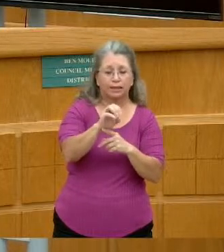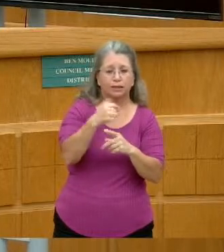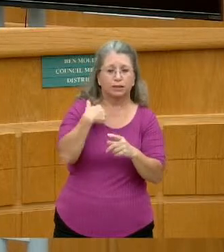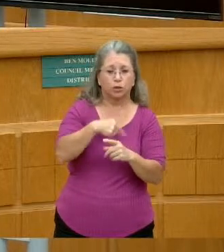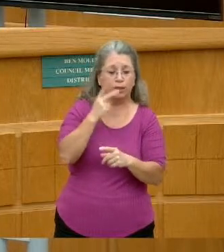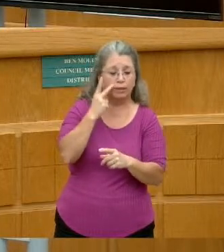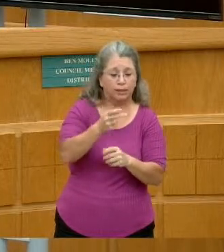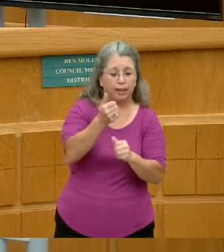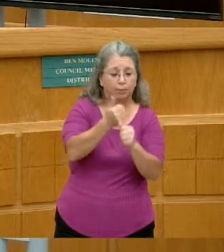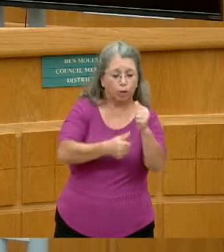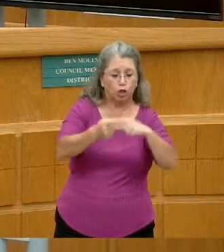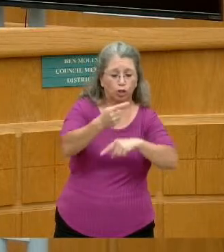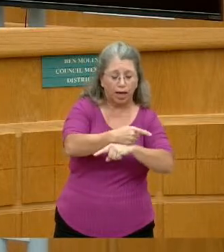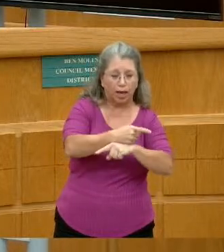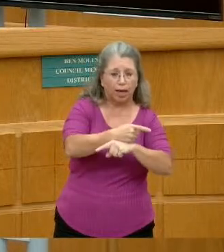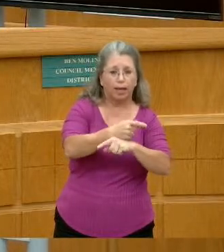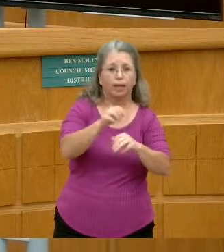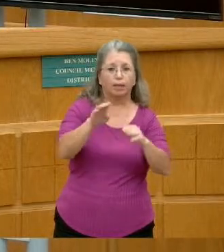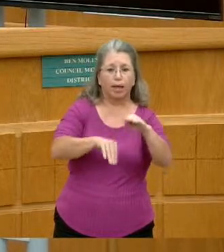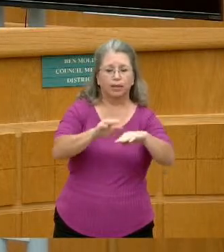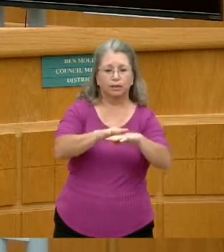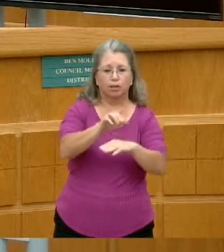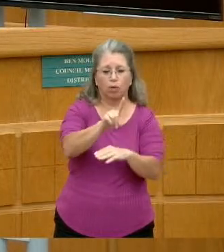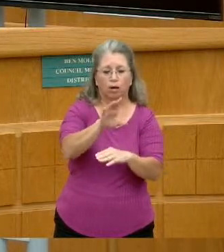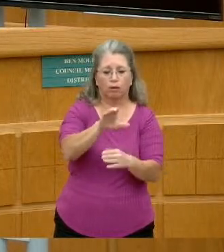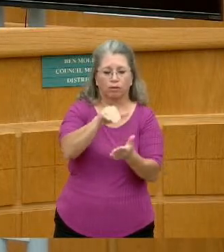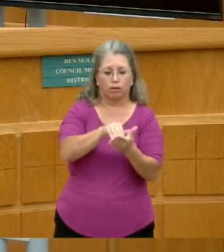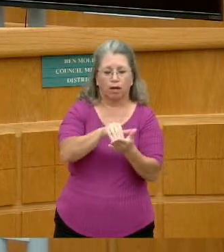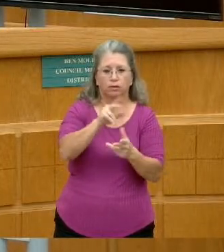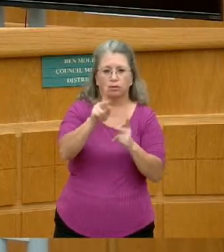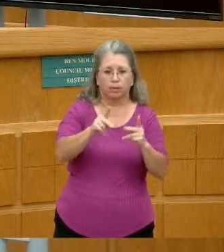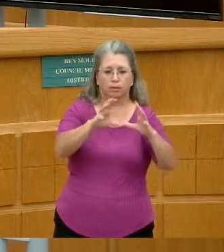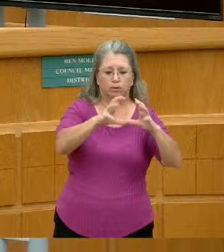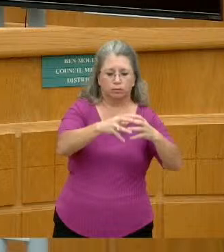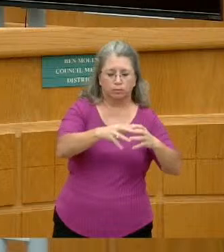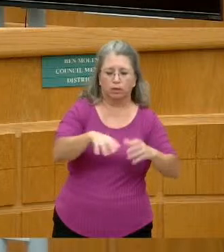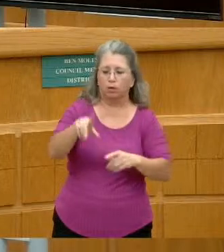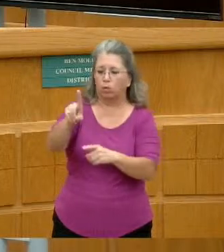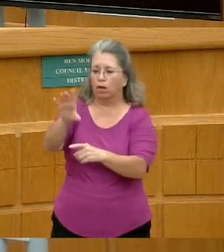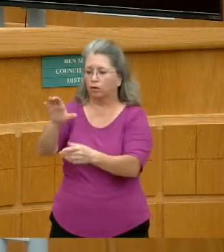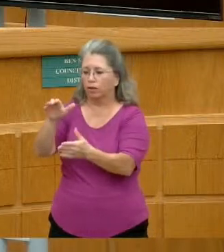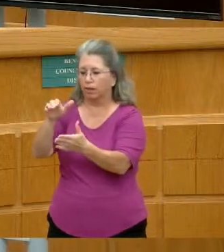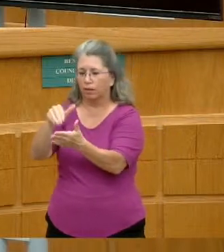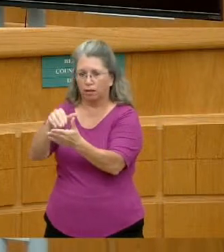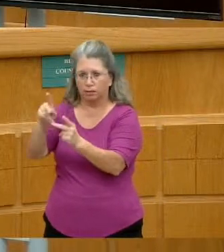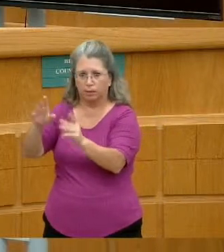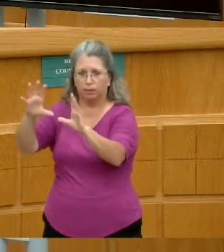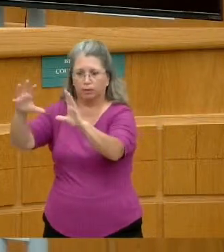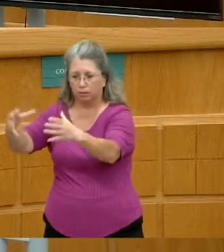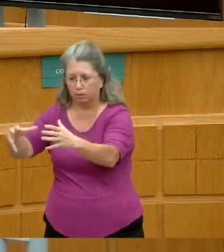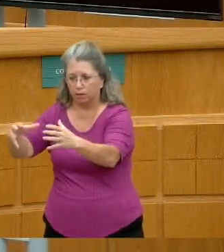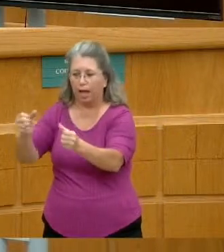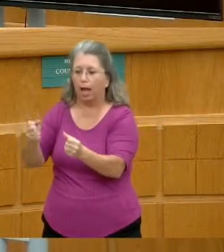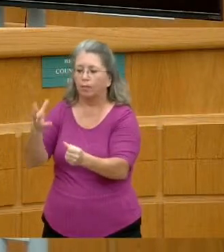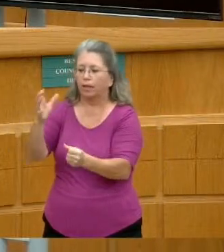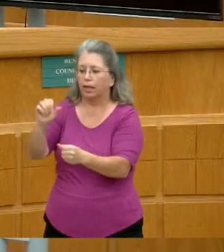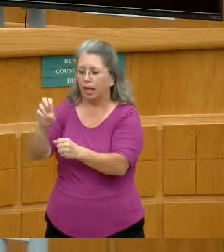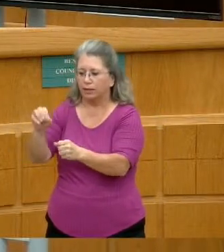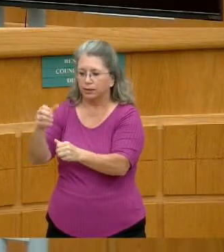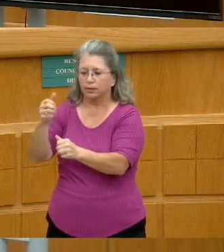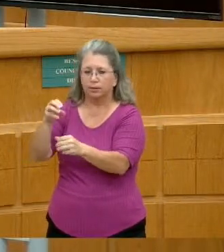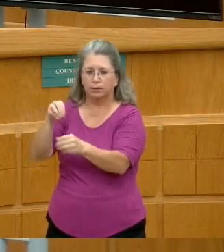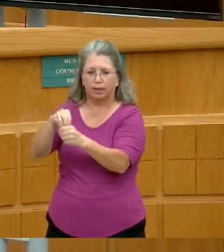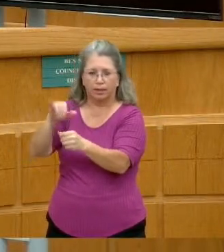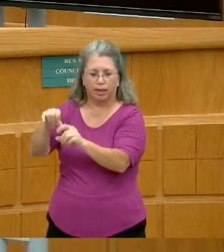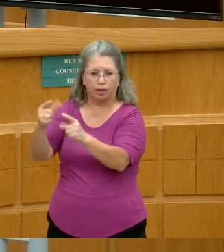that, that's where Nueces is rising higher than those other places. And Portland and Aransas are there at the bottom. So again,